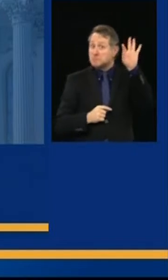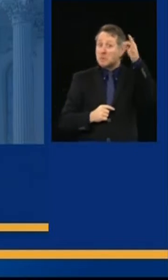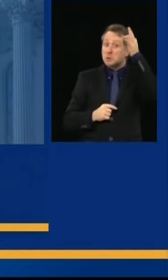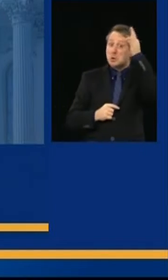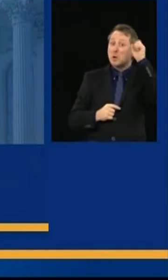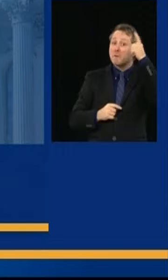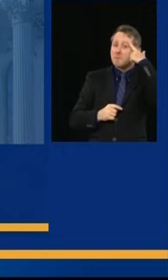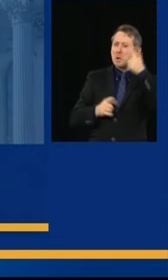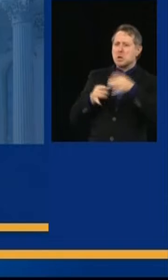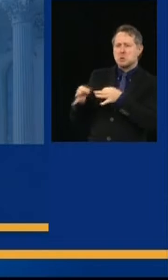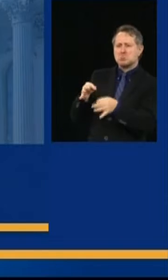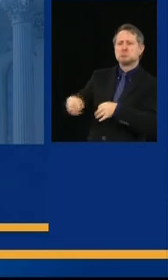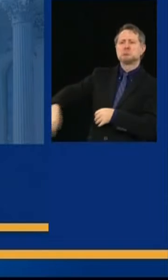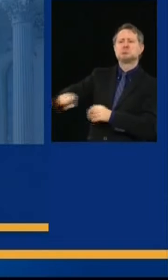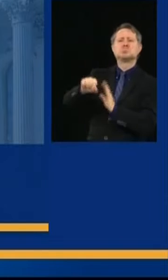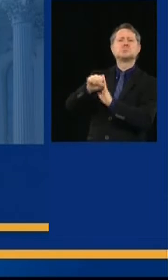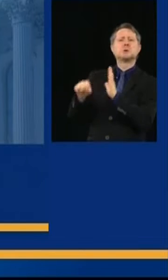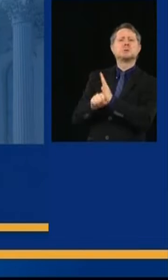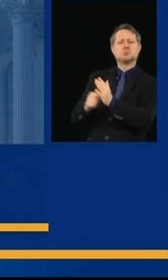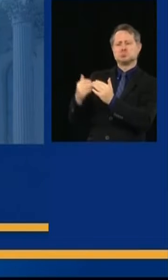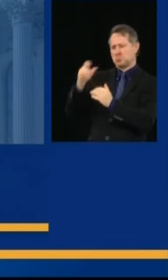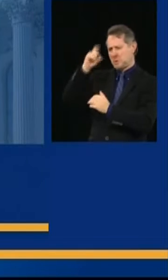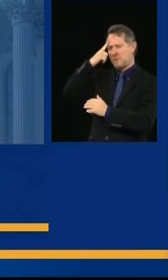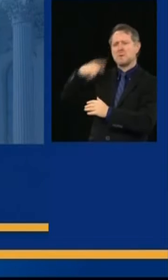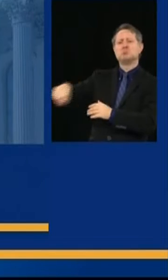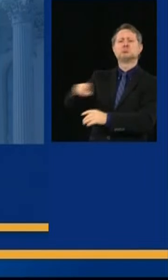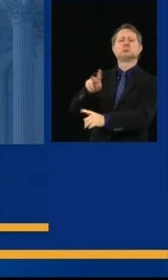governors, great. But we need